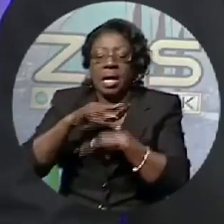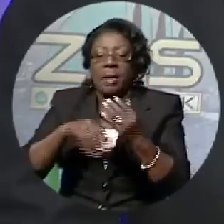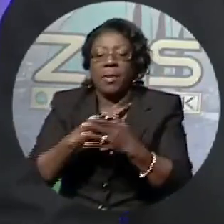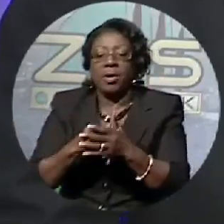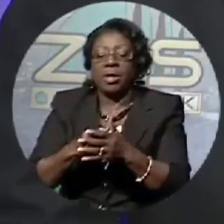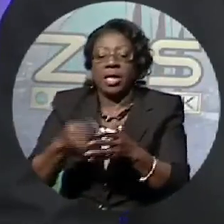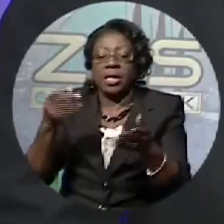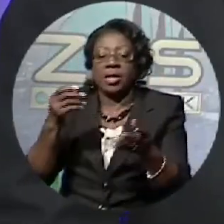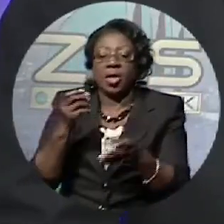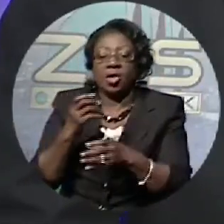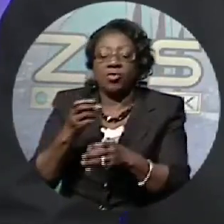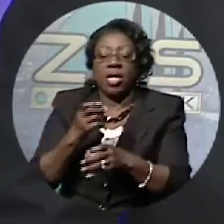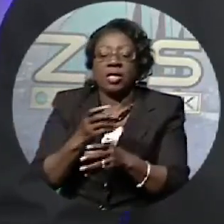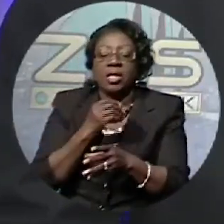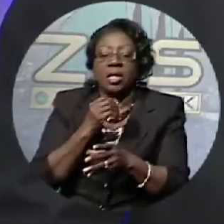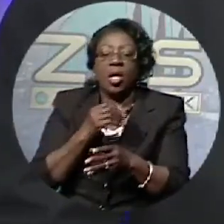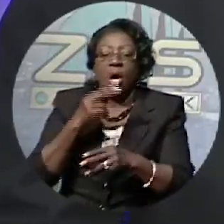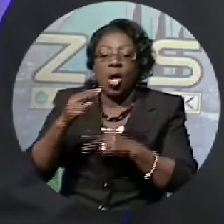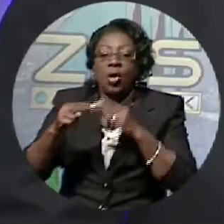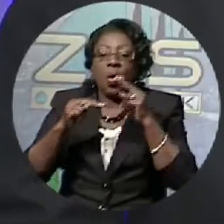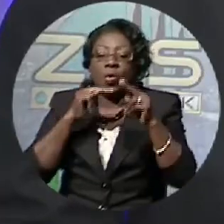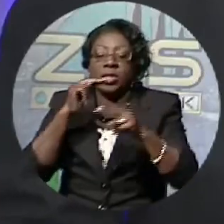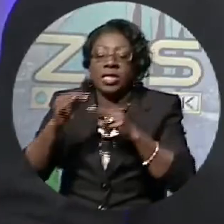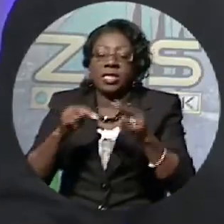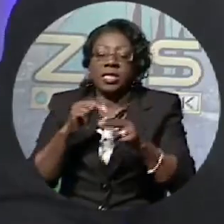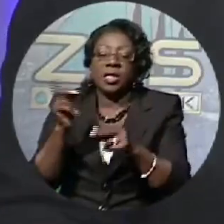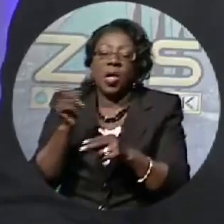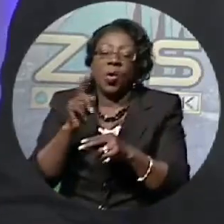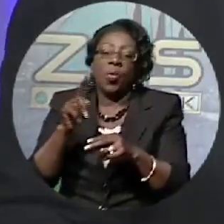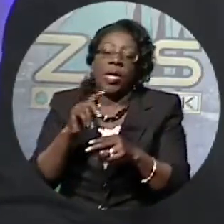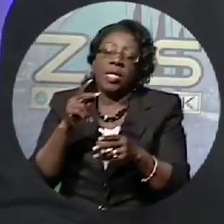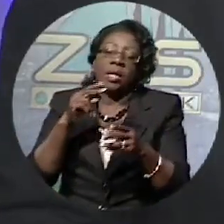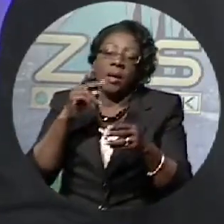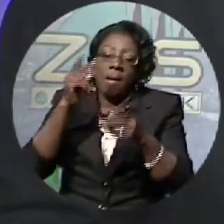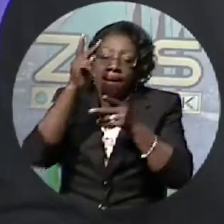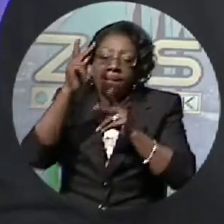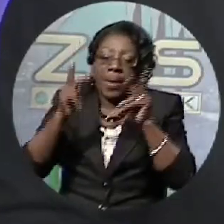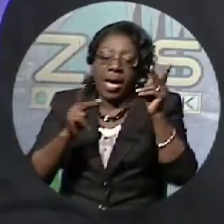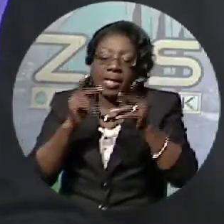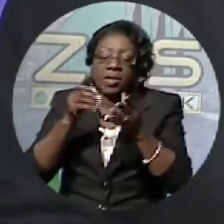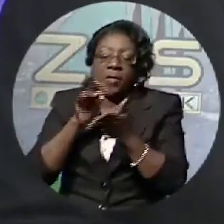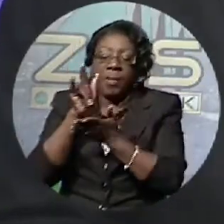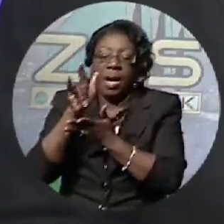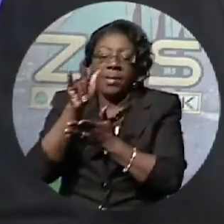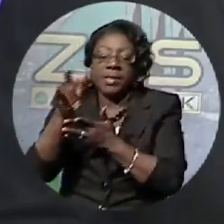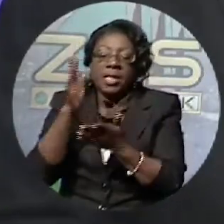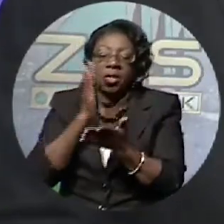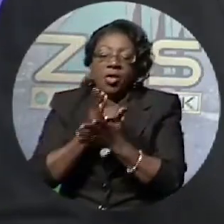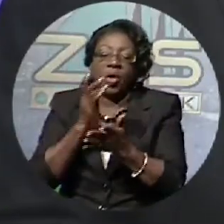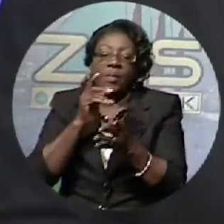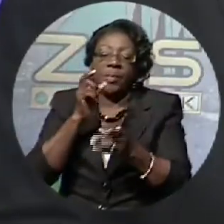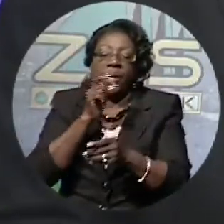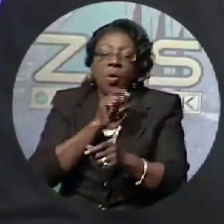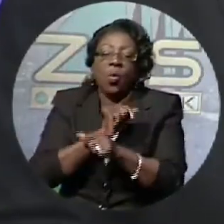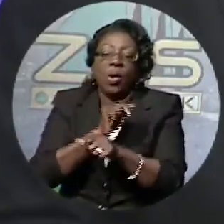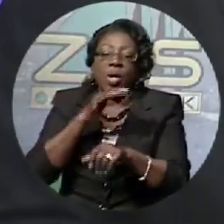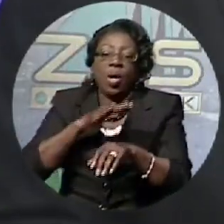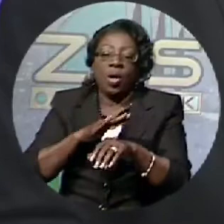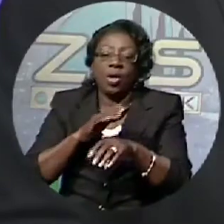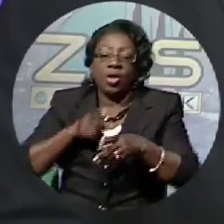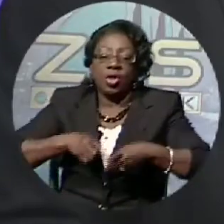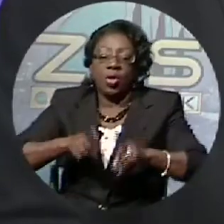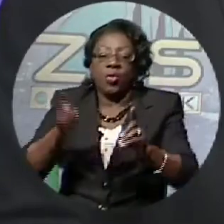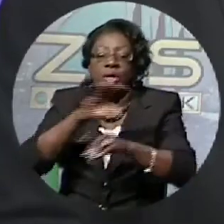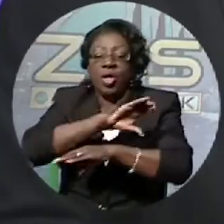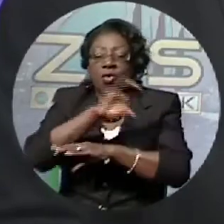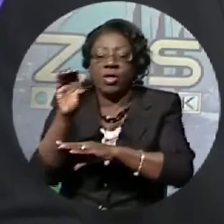contractual negotiations, which led to the pilots taking strike action over the Christmas holiday. Labor Minister the Honorable Shane Gibson telling ZNS News this morning